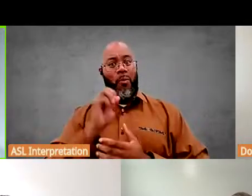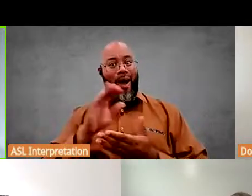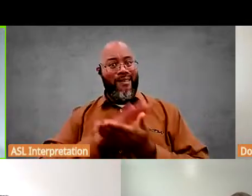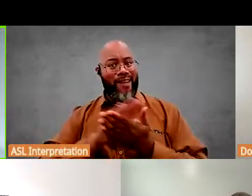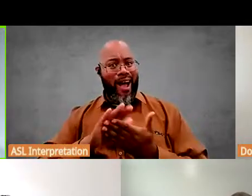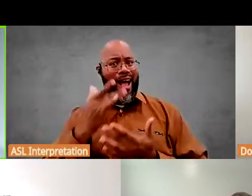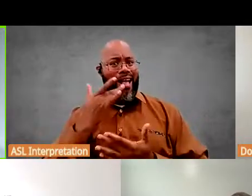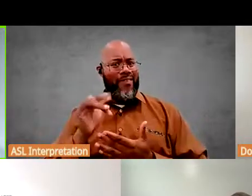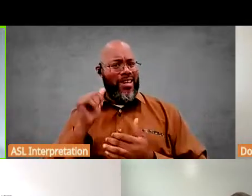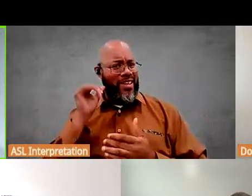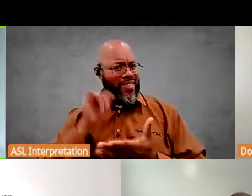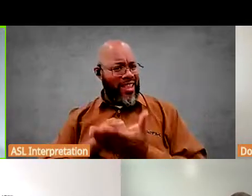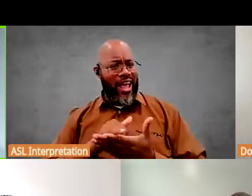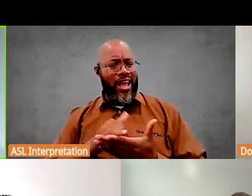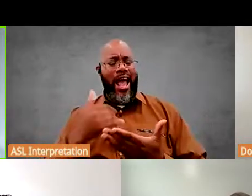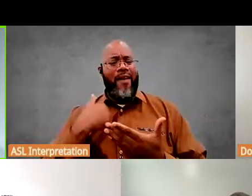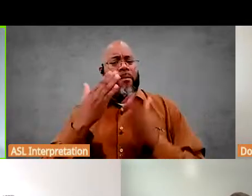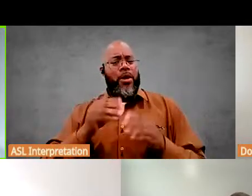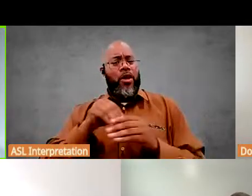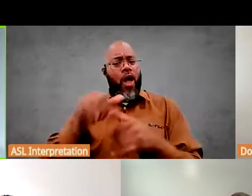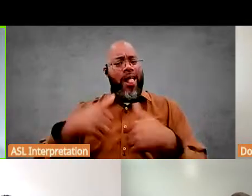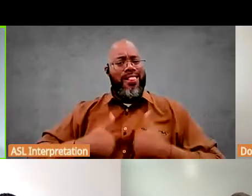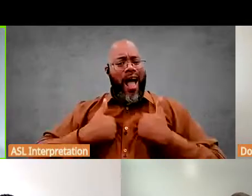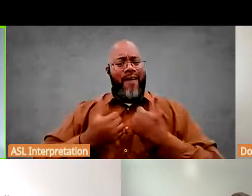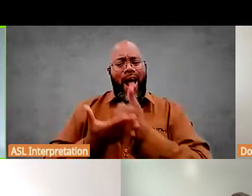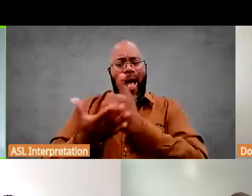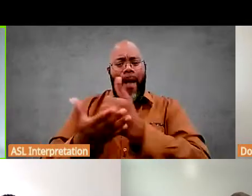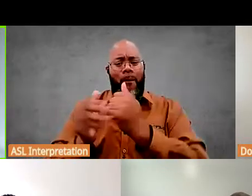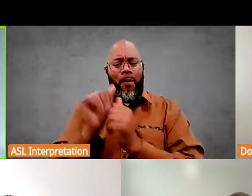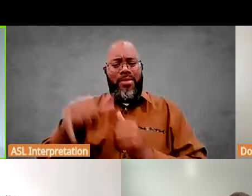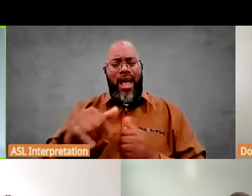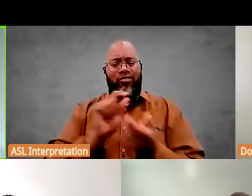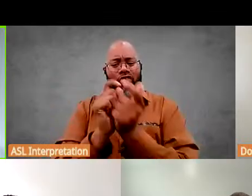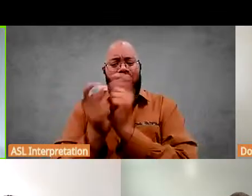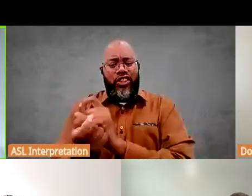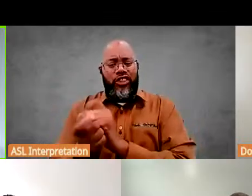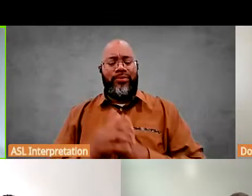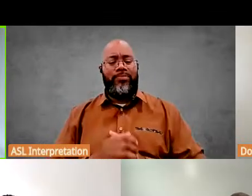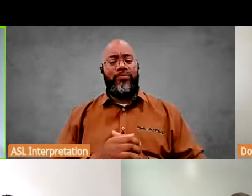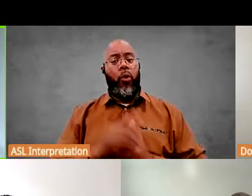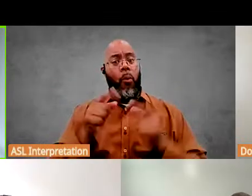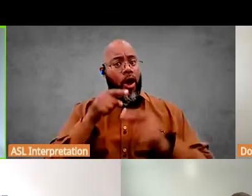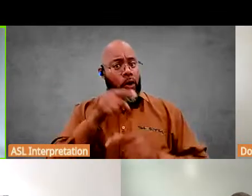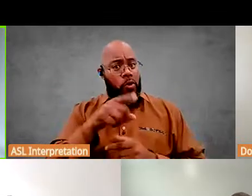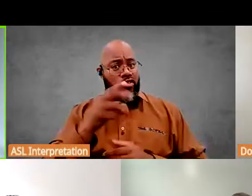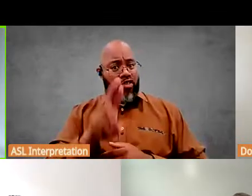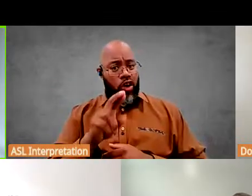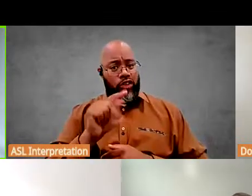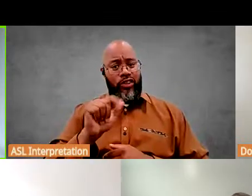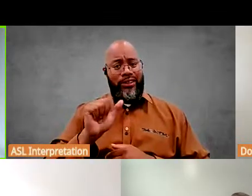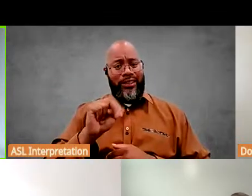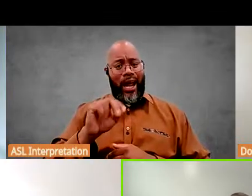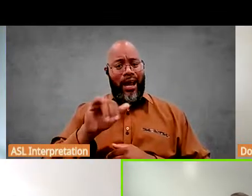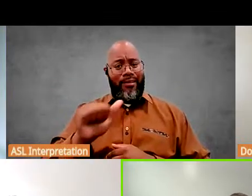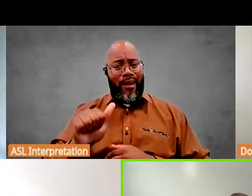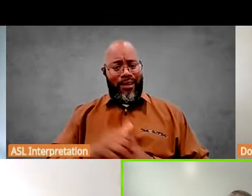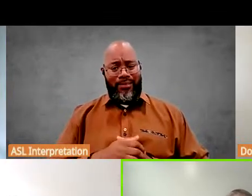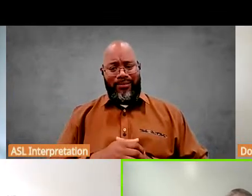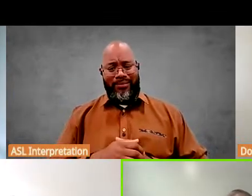hear that. At least there was someone in your life that helped with that transition. What about you, Dr. Tanya or Tanya?